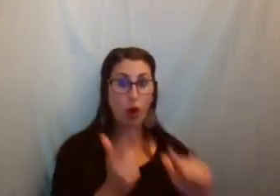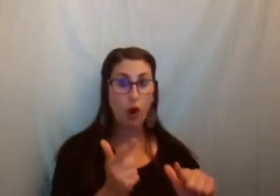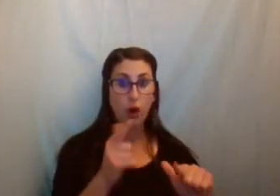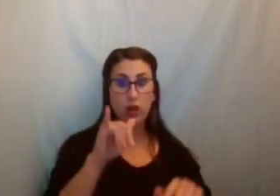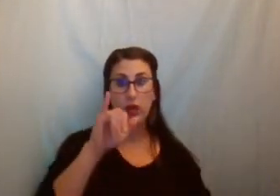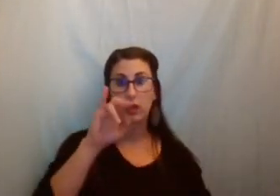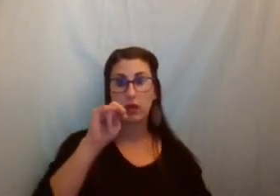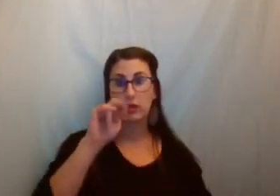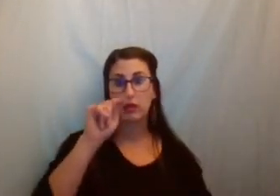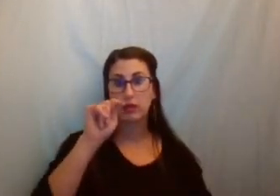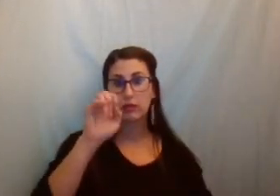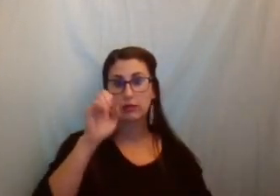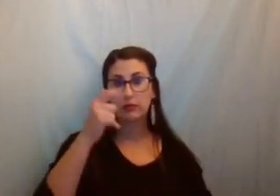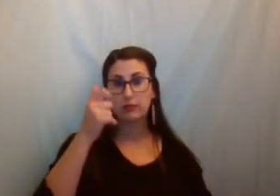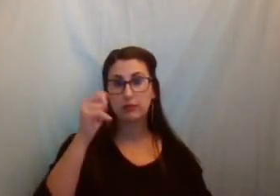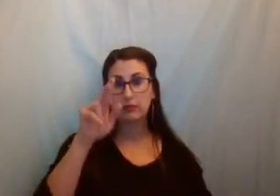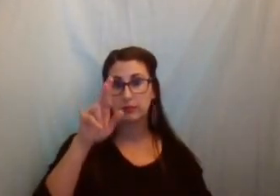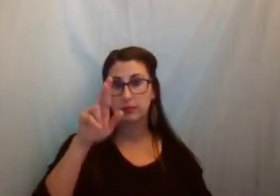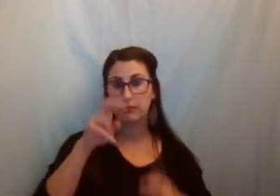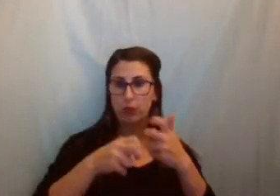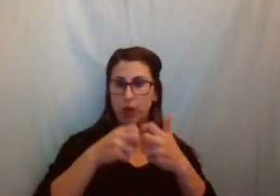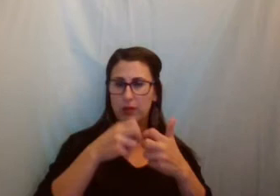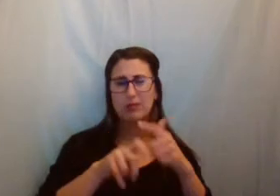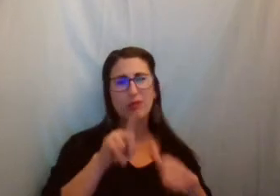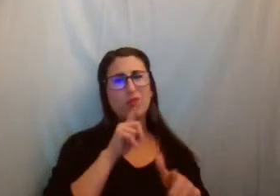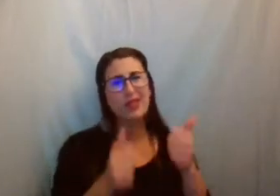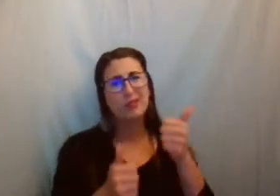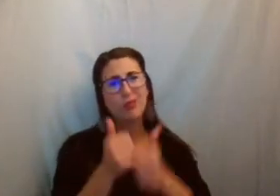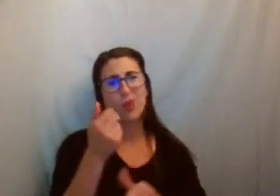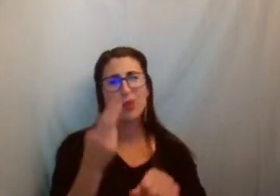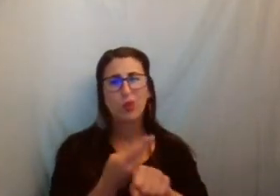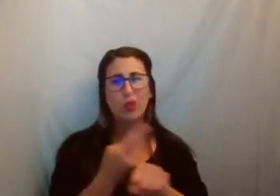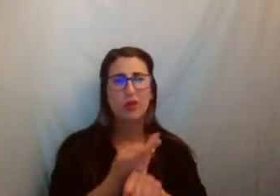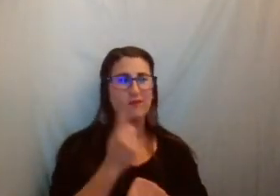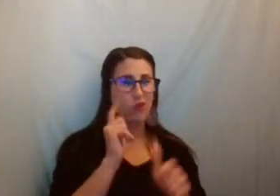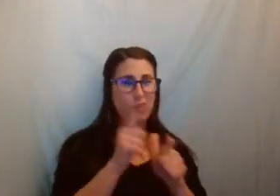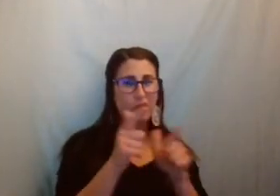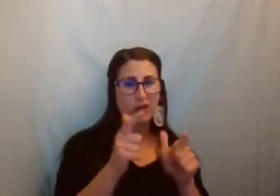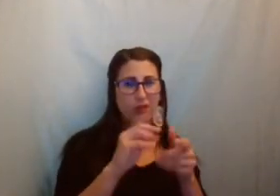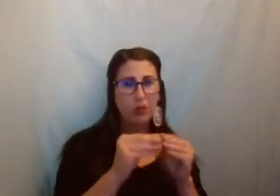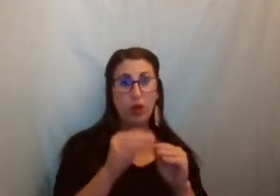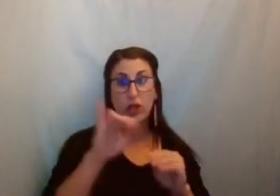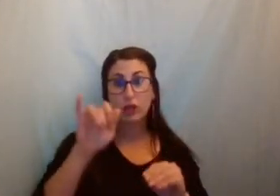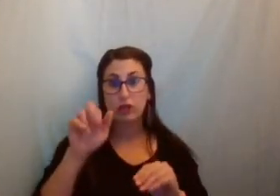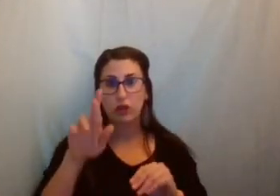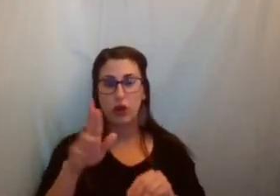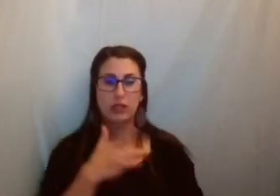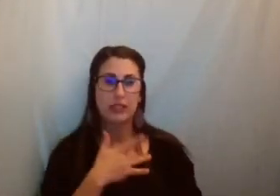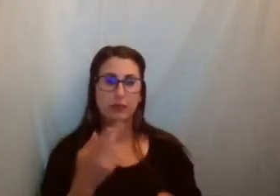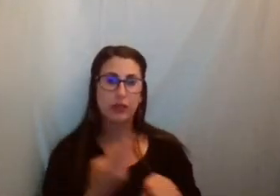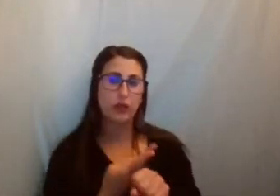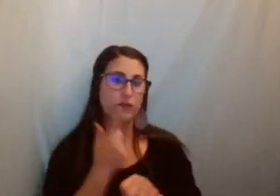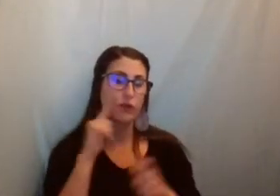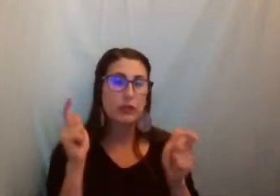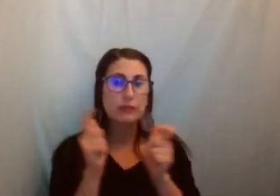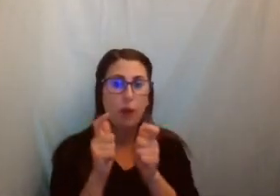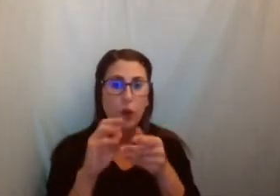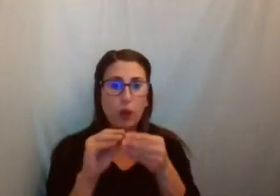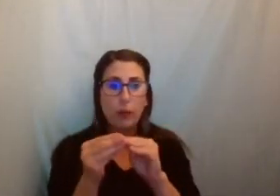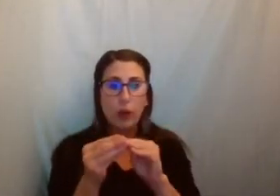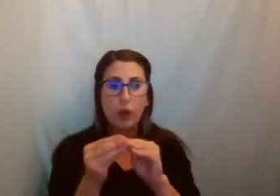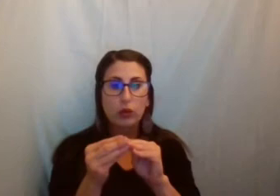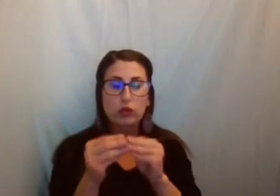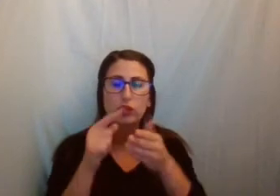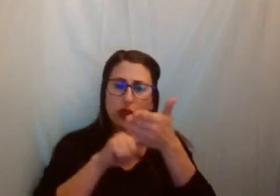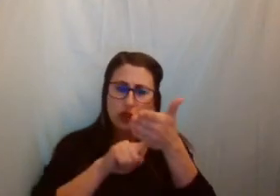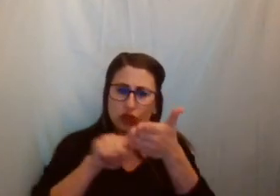for all of the integer problems, but mainly the larger numbers. If you're trying to use a jar, the jar is meant for smaller numbers, so feel free to